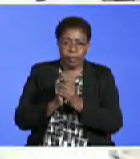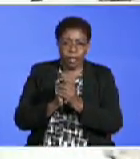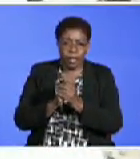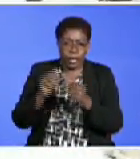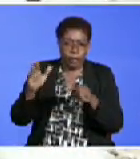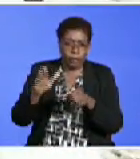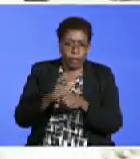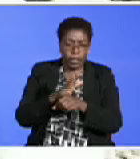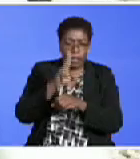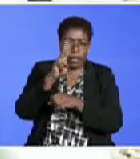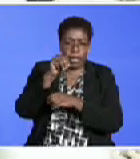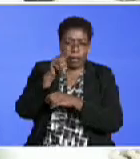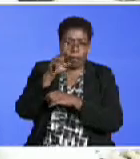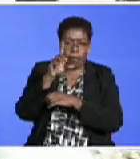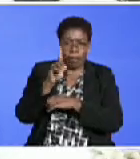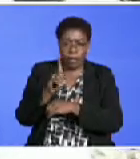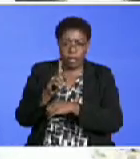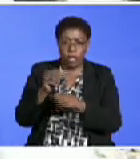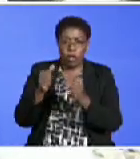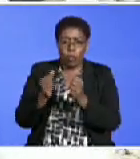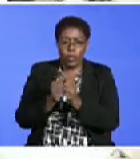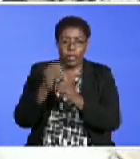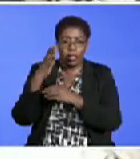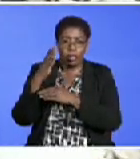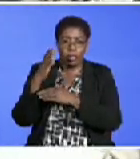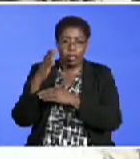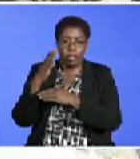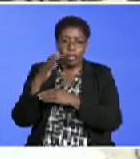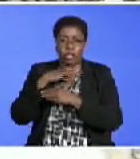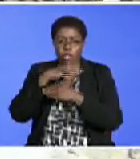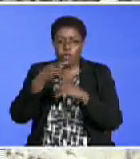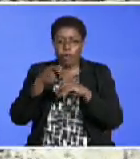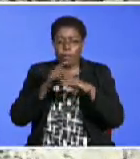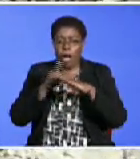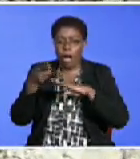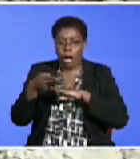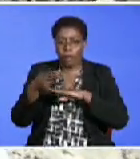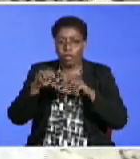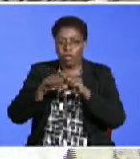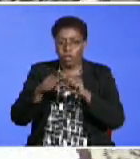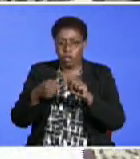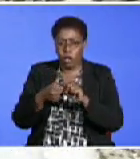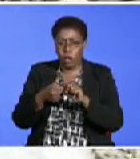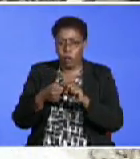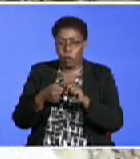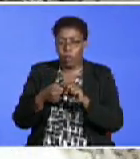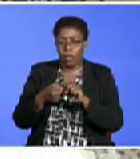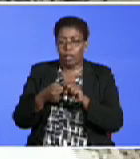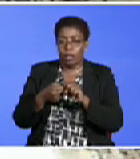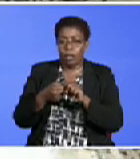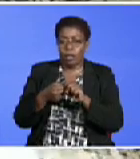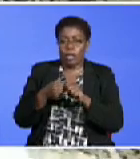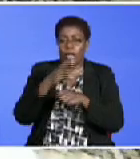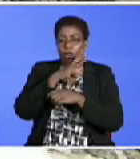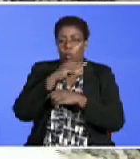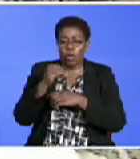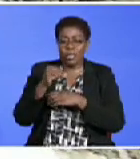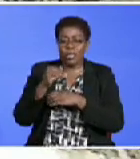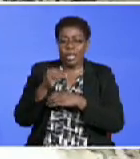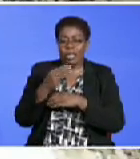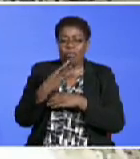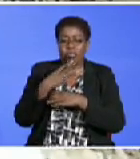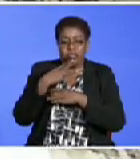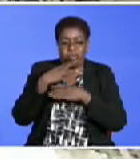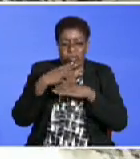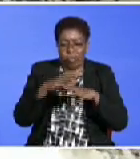with the debris that they came out of the harbor, and hence the area is a swampland,